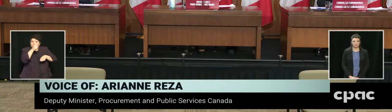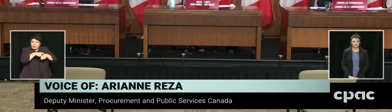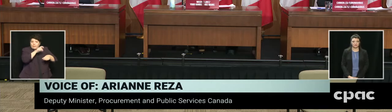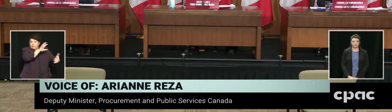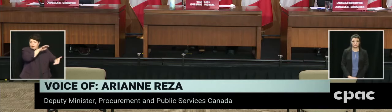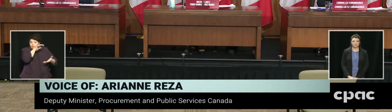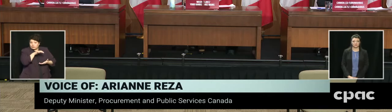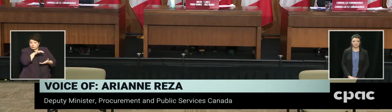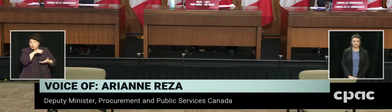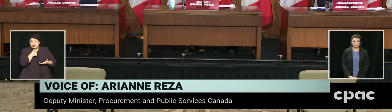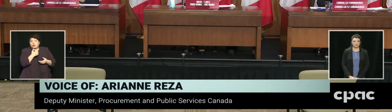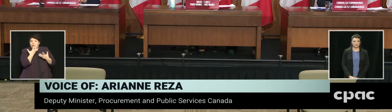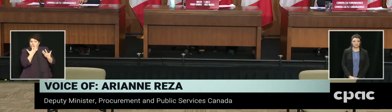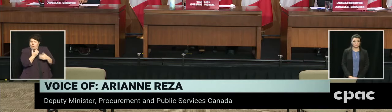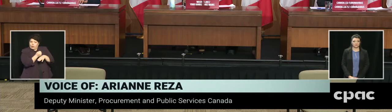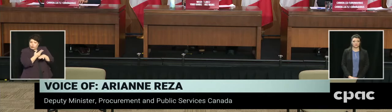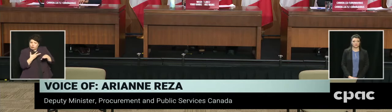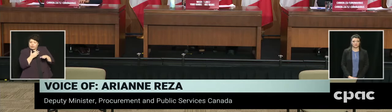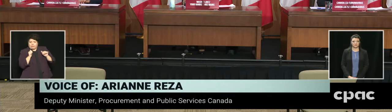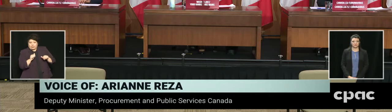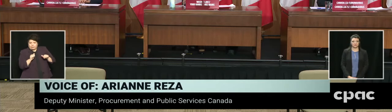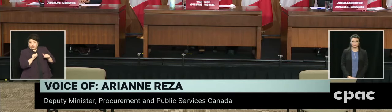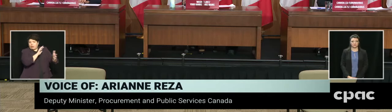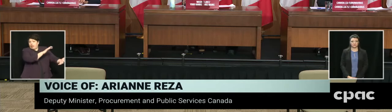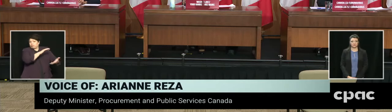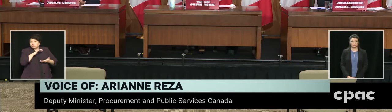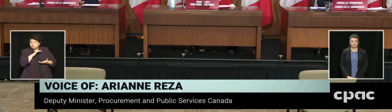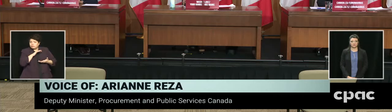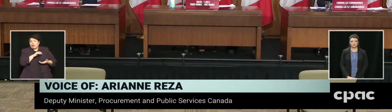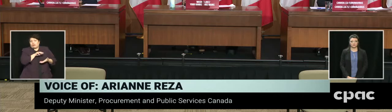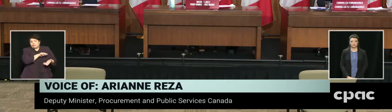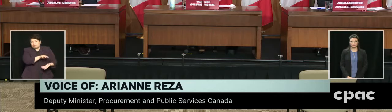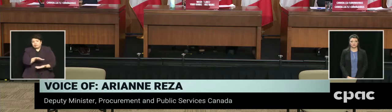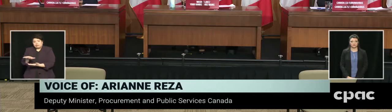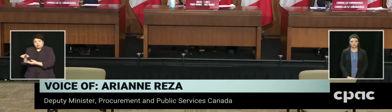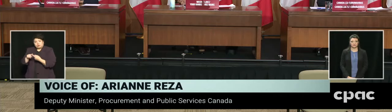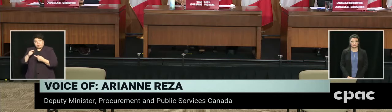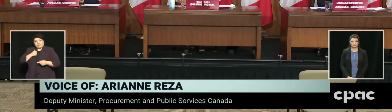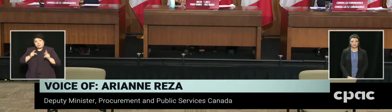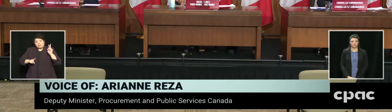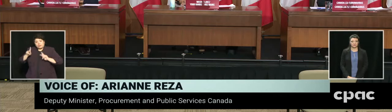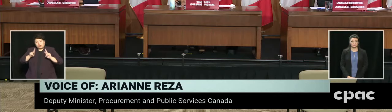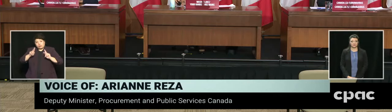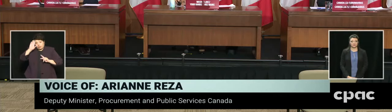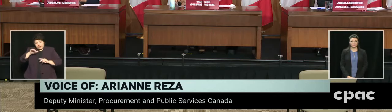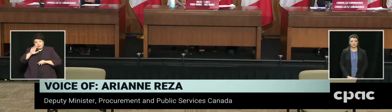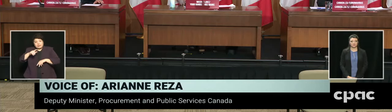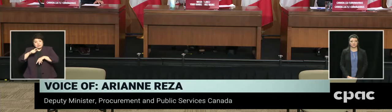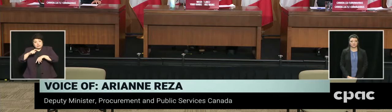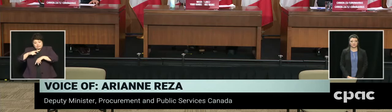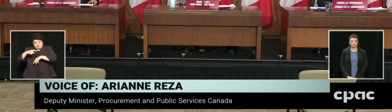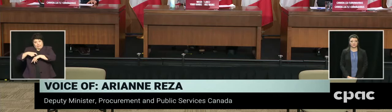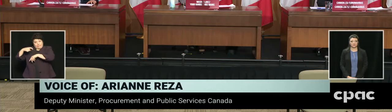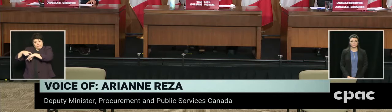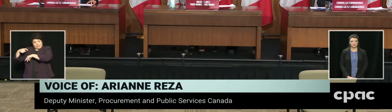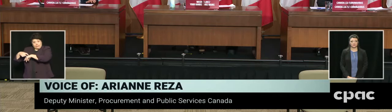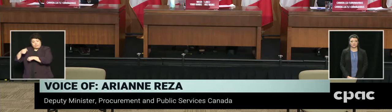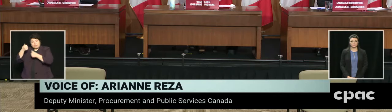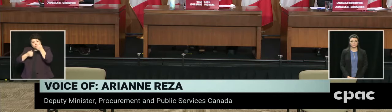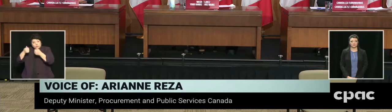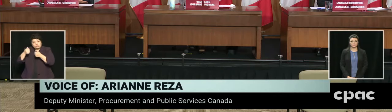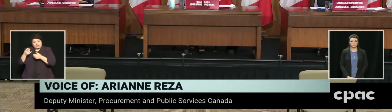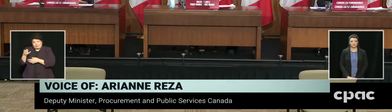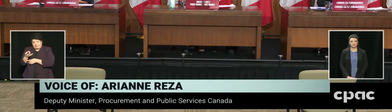vaccine doses as early as possible for Canadians. It is important to underscore that timelines for delivery of doses vary from vaccine